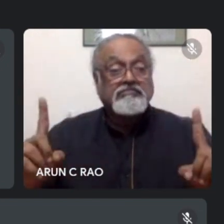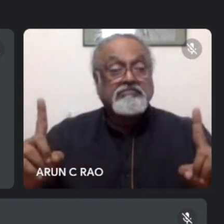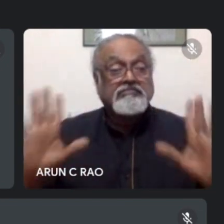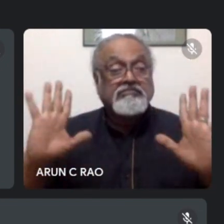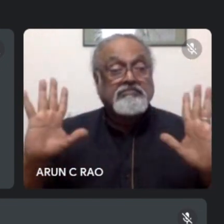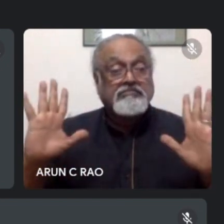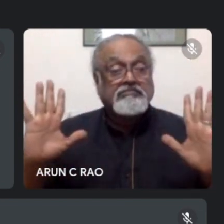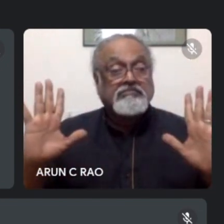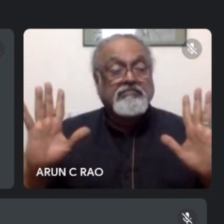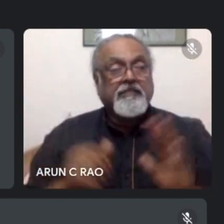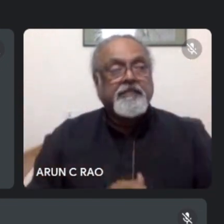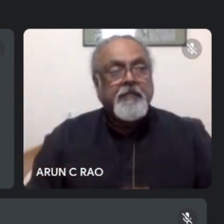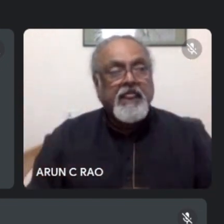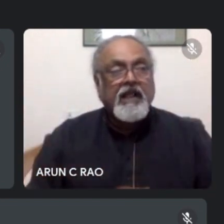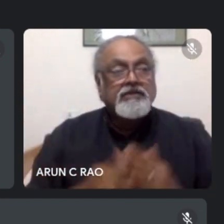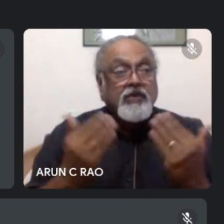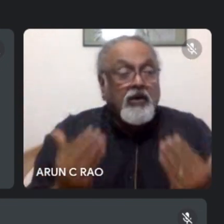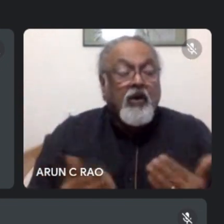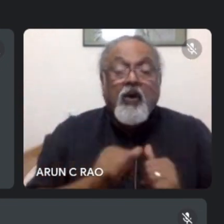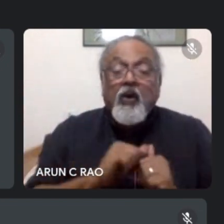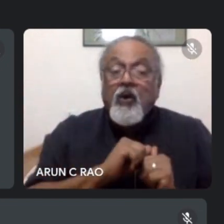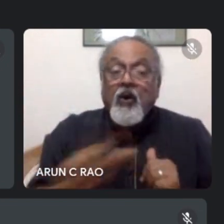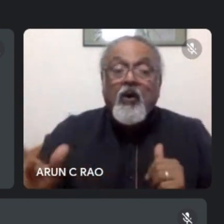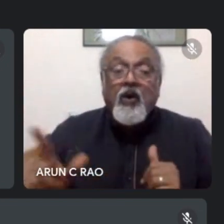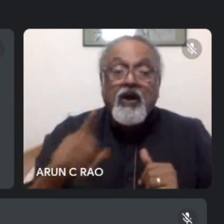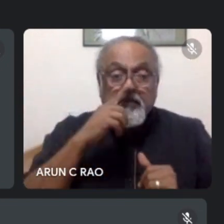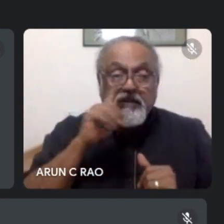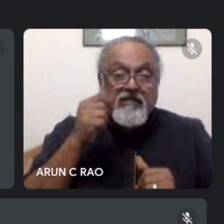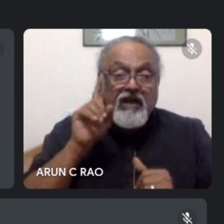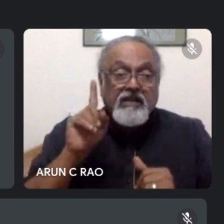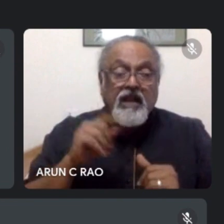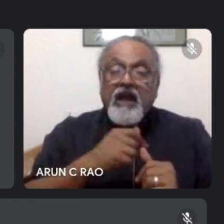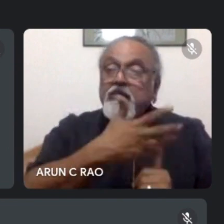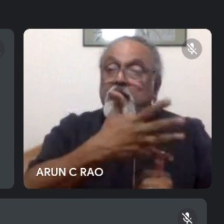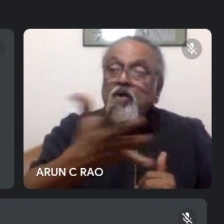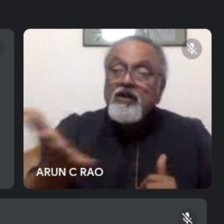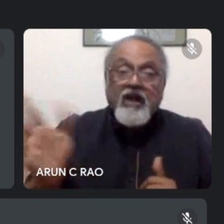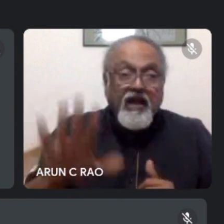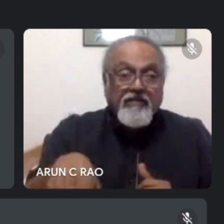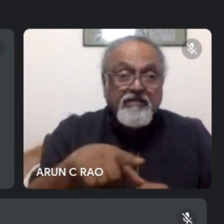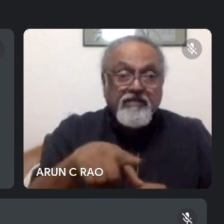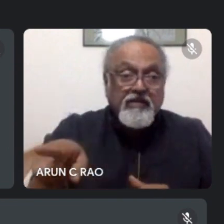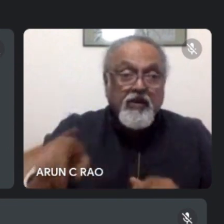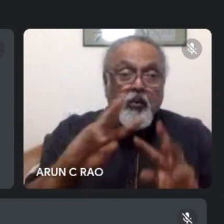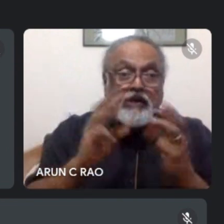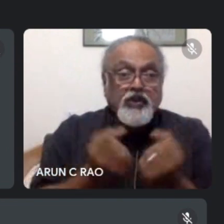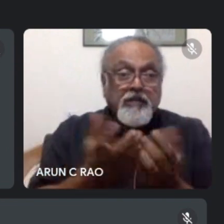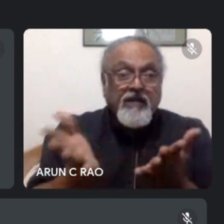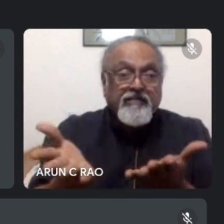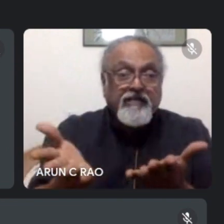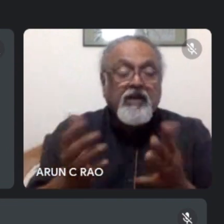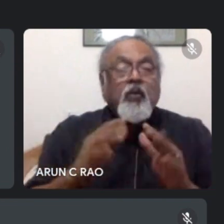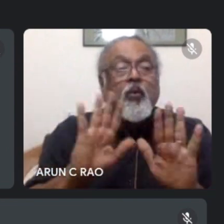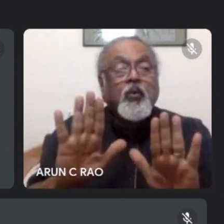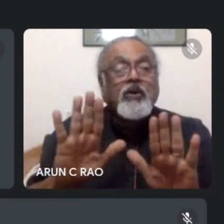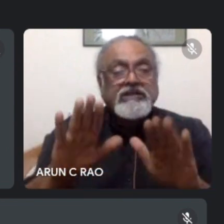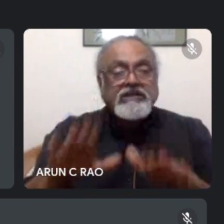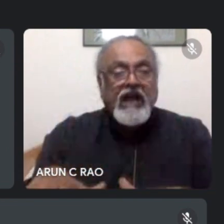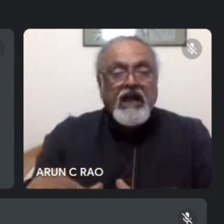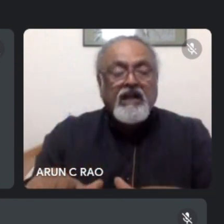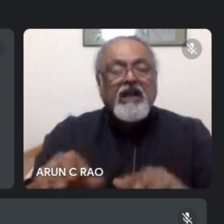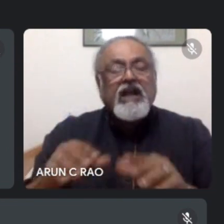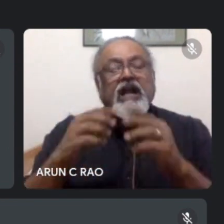this workshop, I would like to request the parents that please let your child be the way they